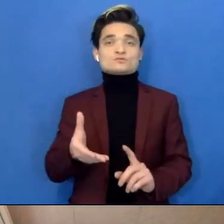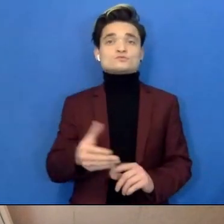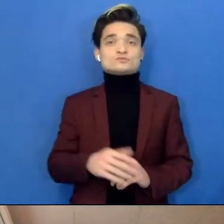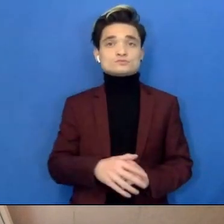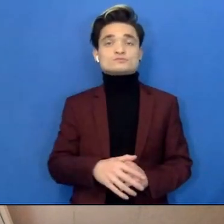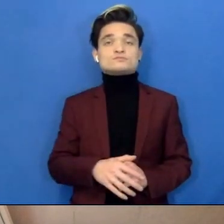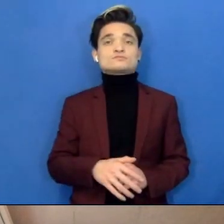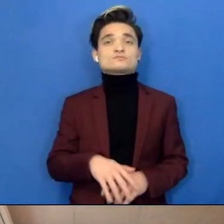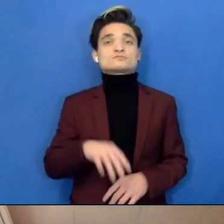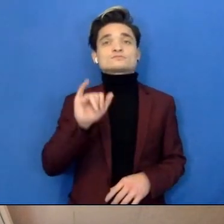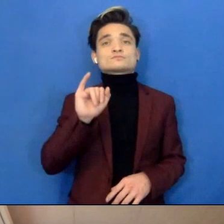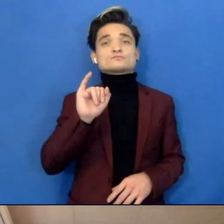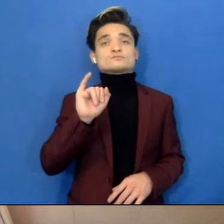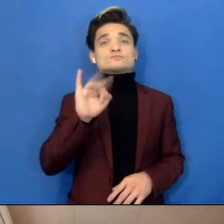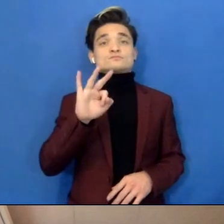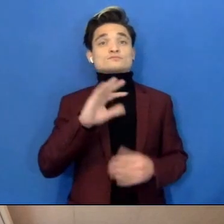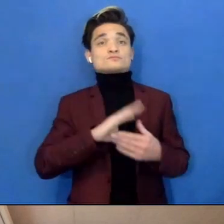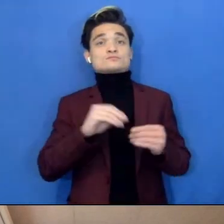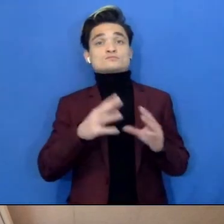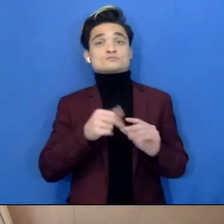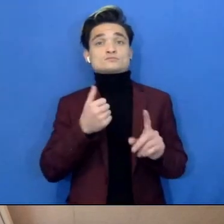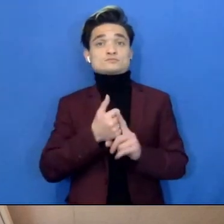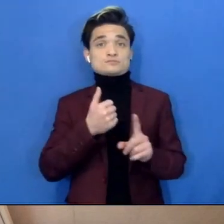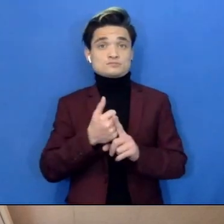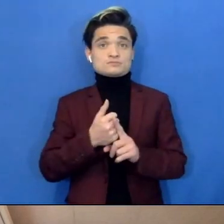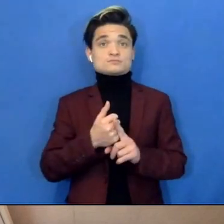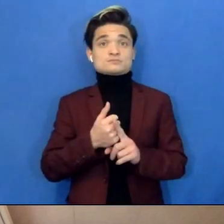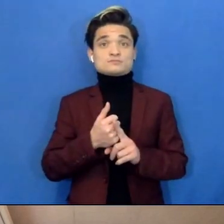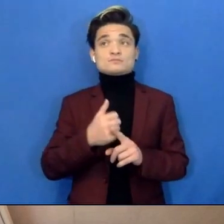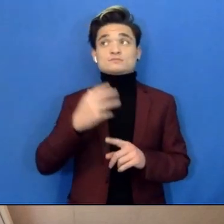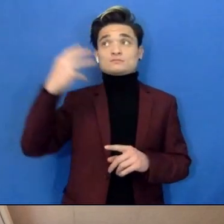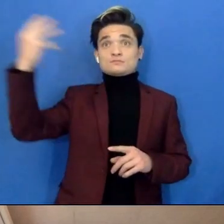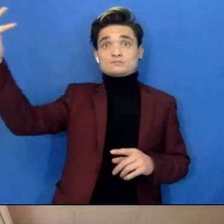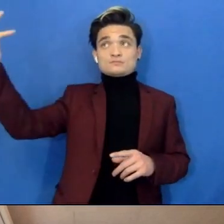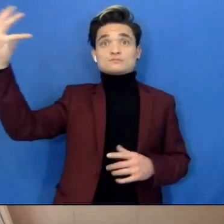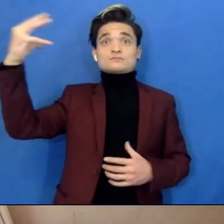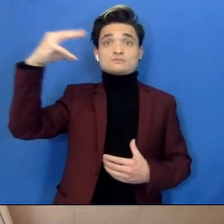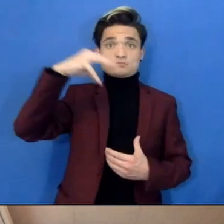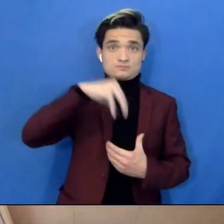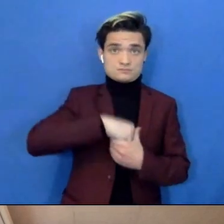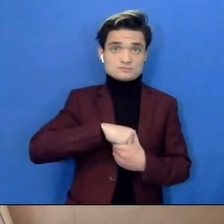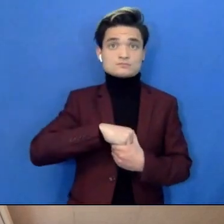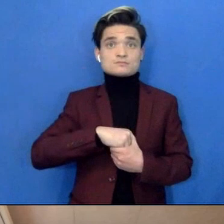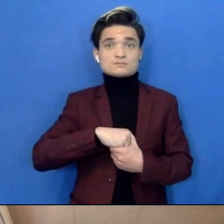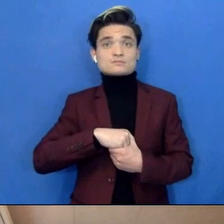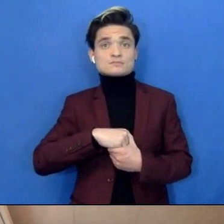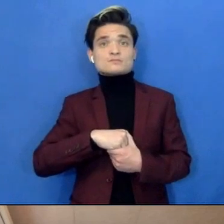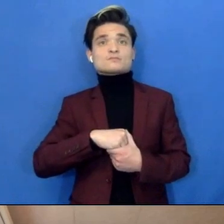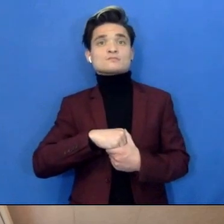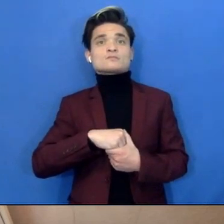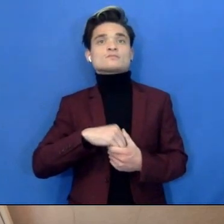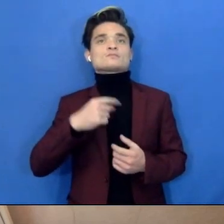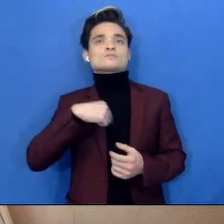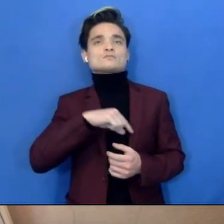We know who we have to be in the story. We're in this engineering point of view. The way our behavior shows up tends to reflect